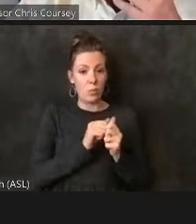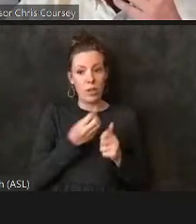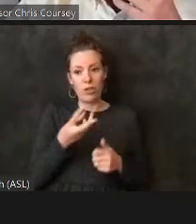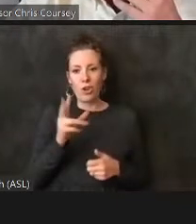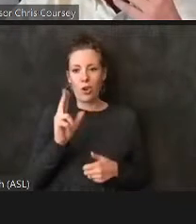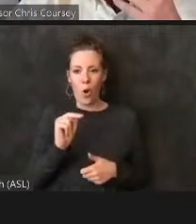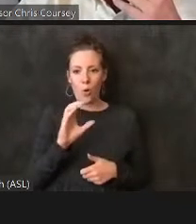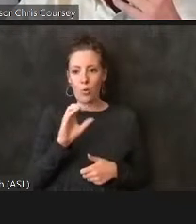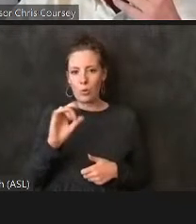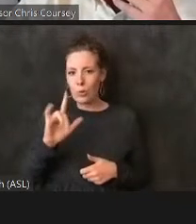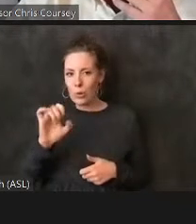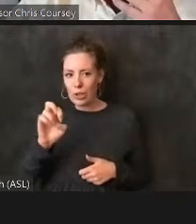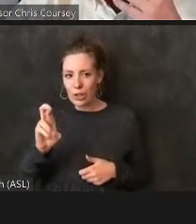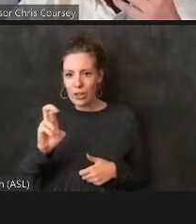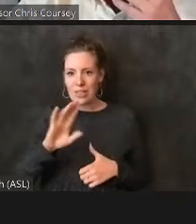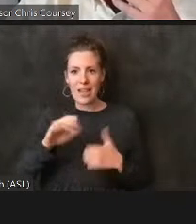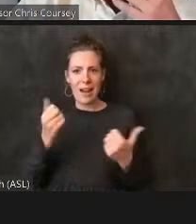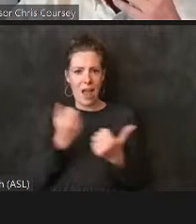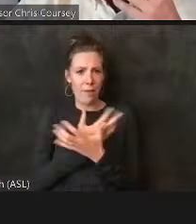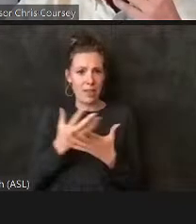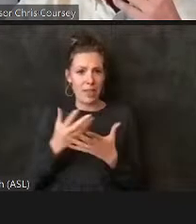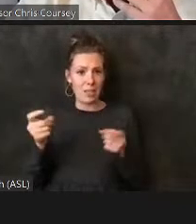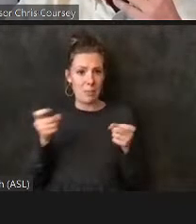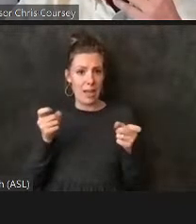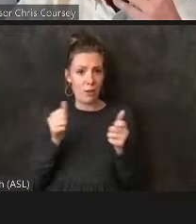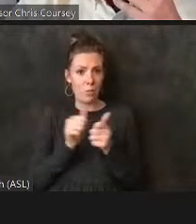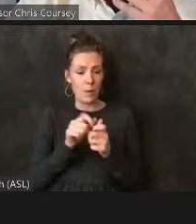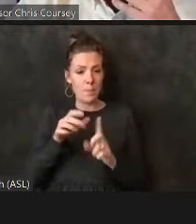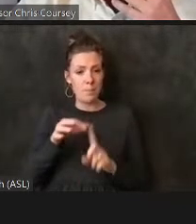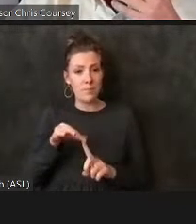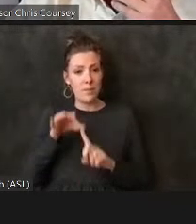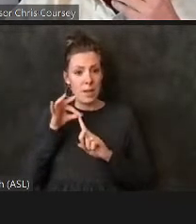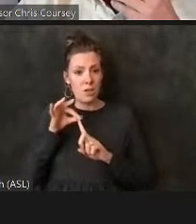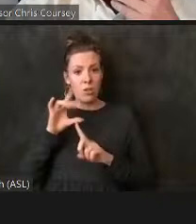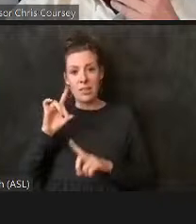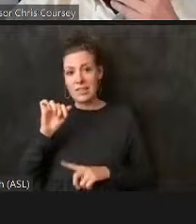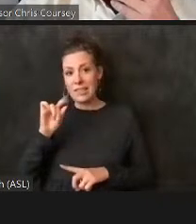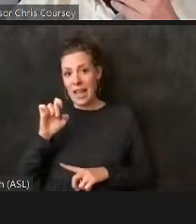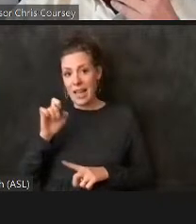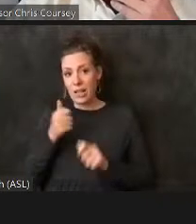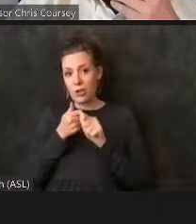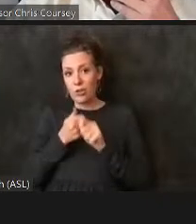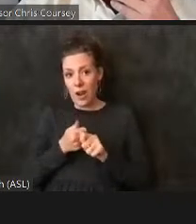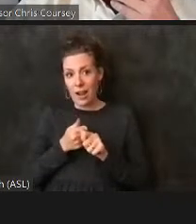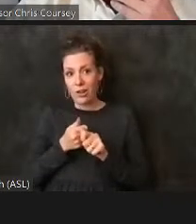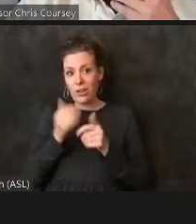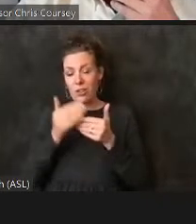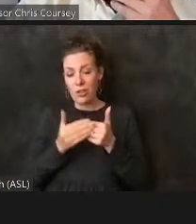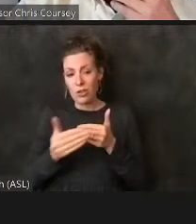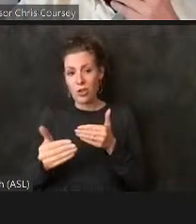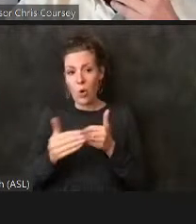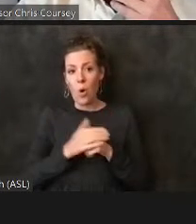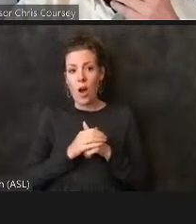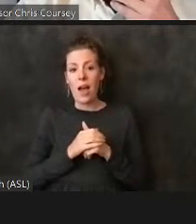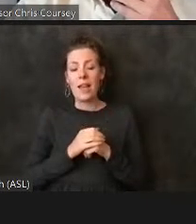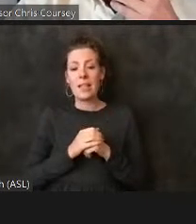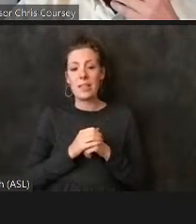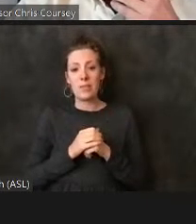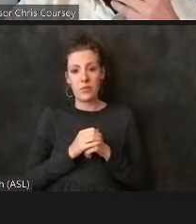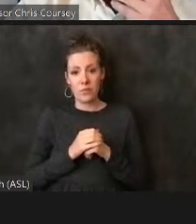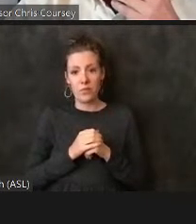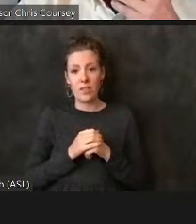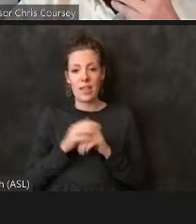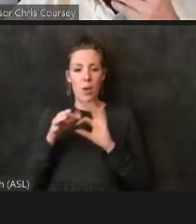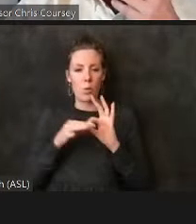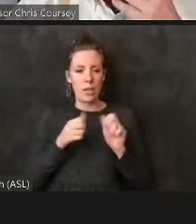all that vaccine has to be handled with special data trackers and so on. Moves to the provider.